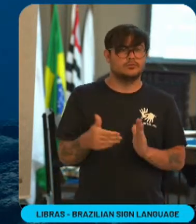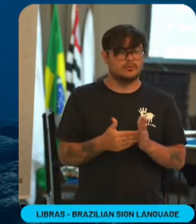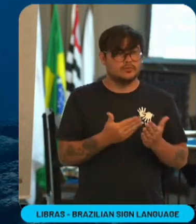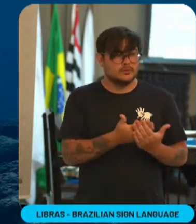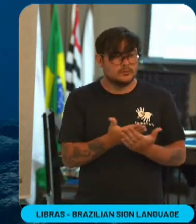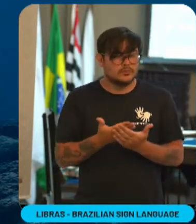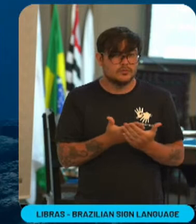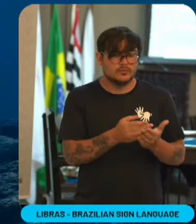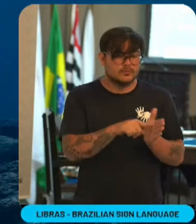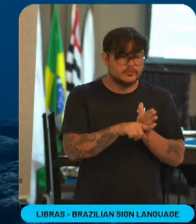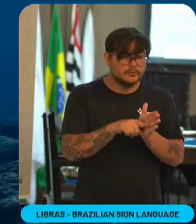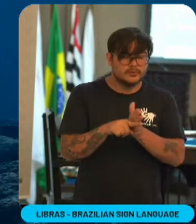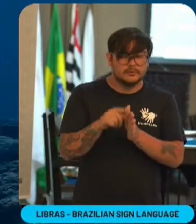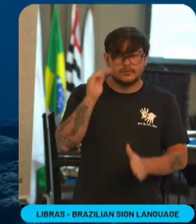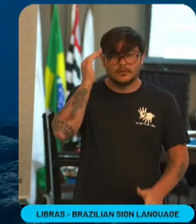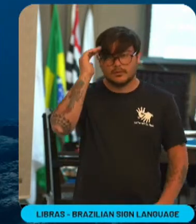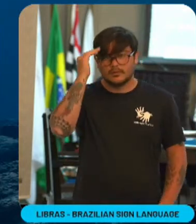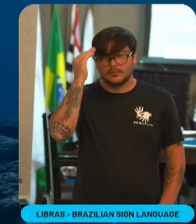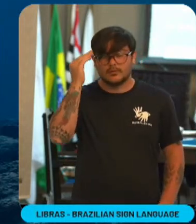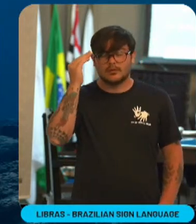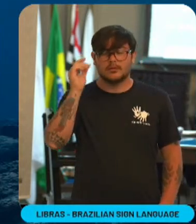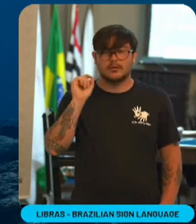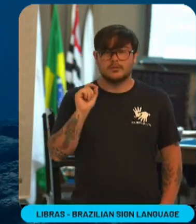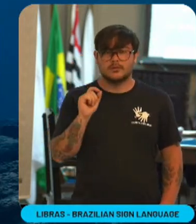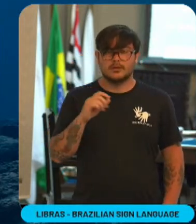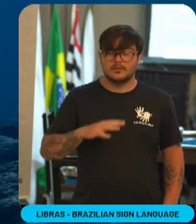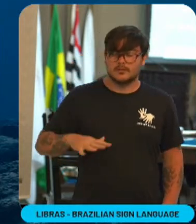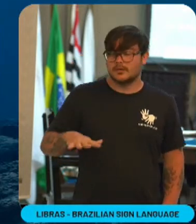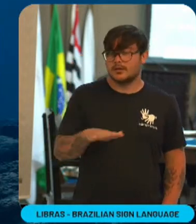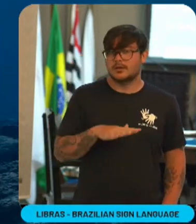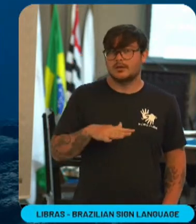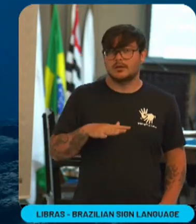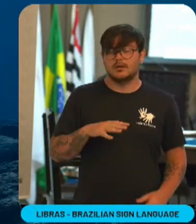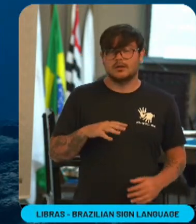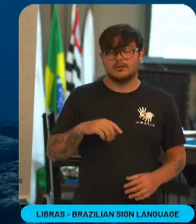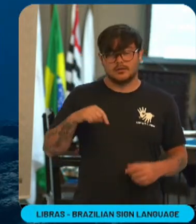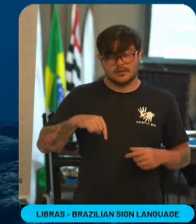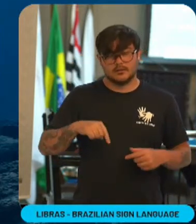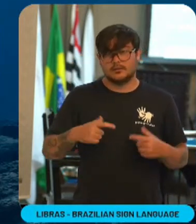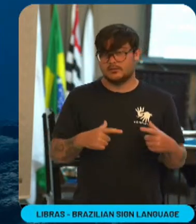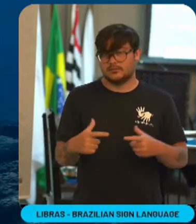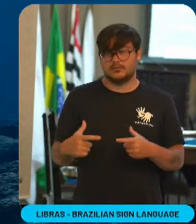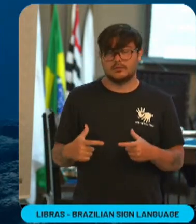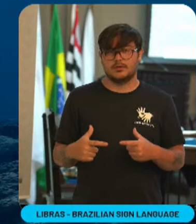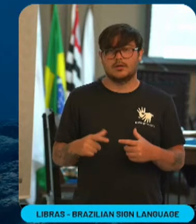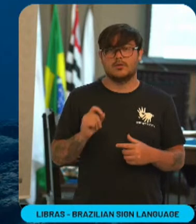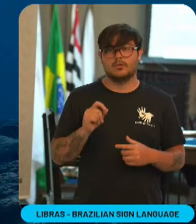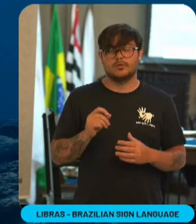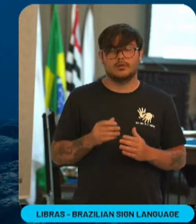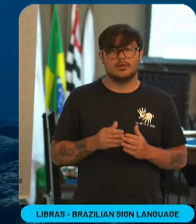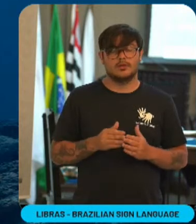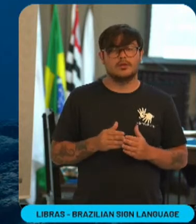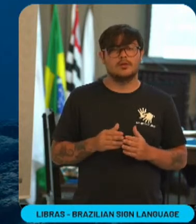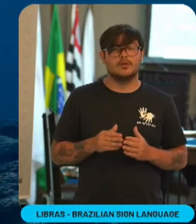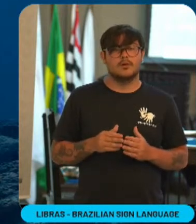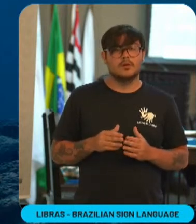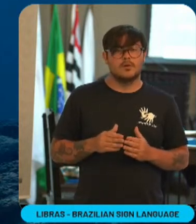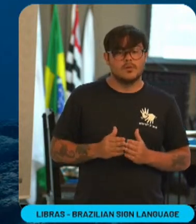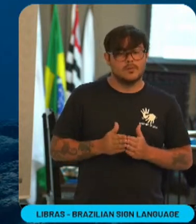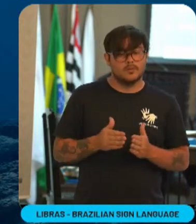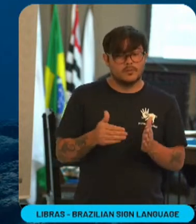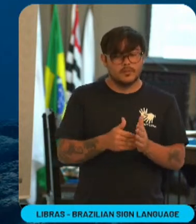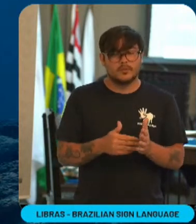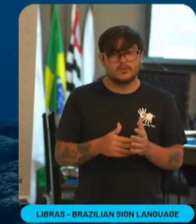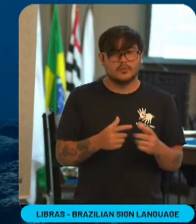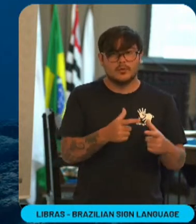municipal public management? How do we bring all that to the local sphere, which is